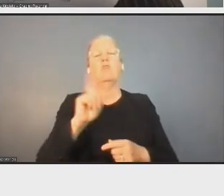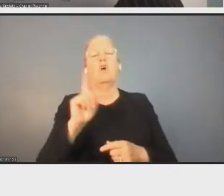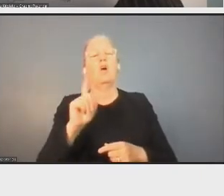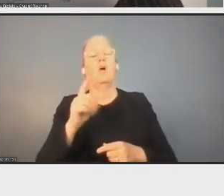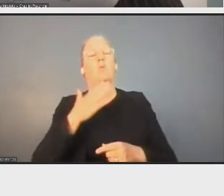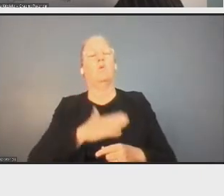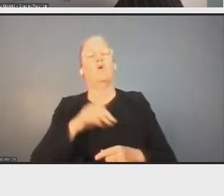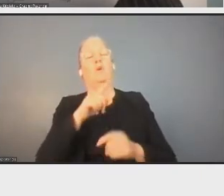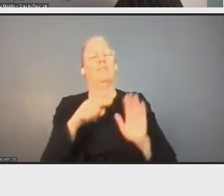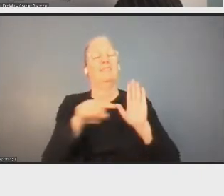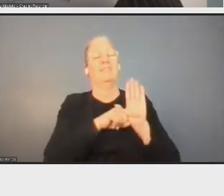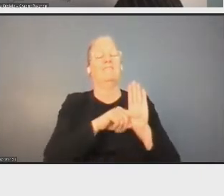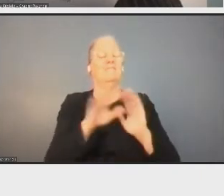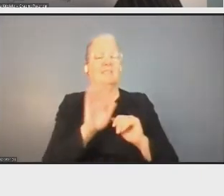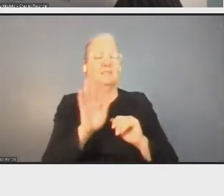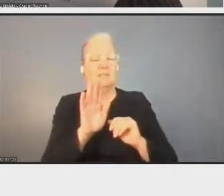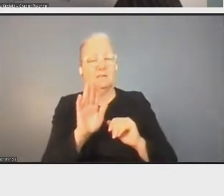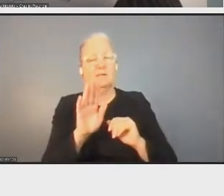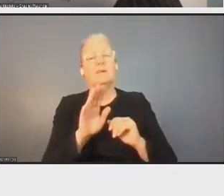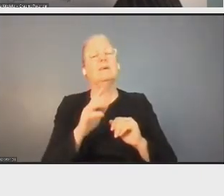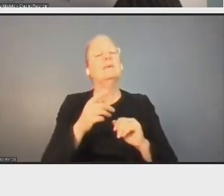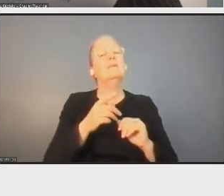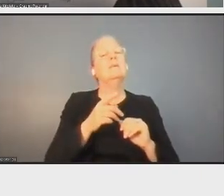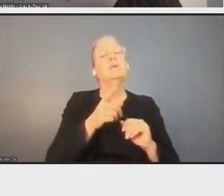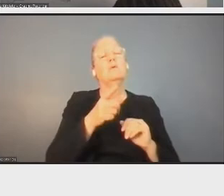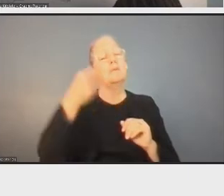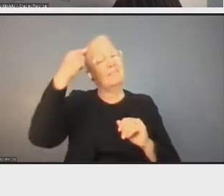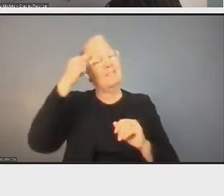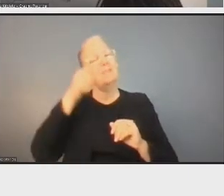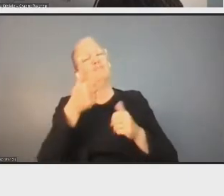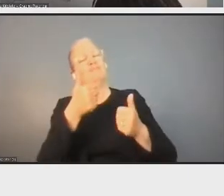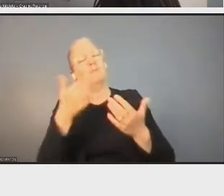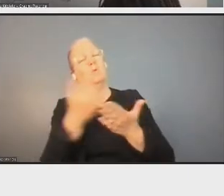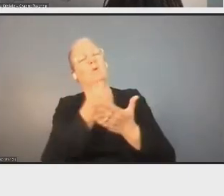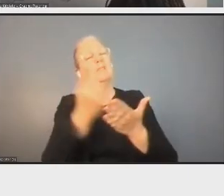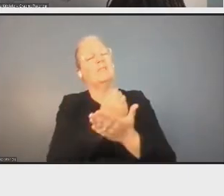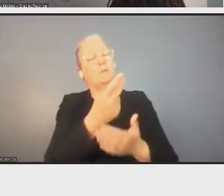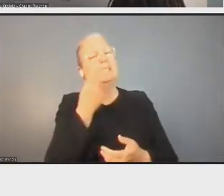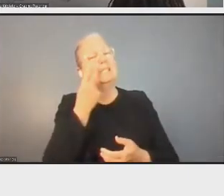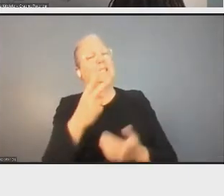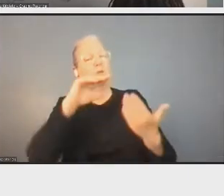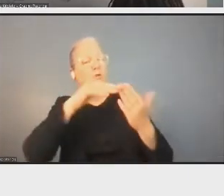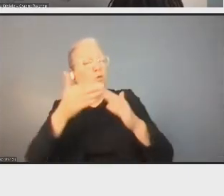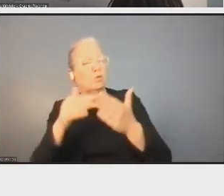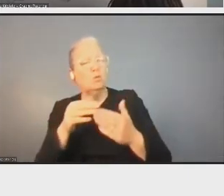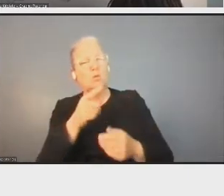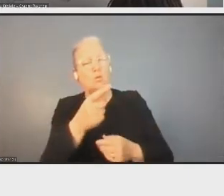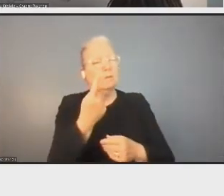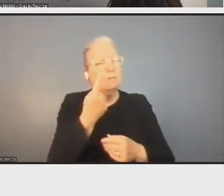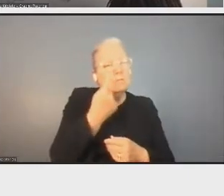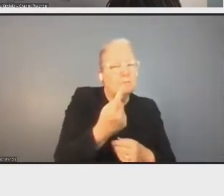hear from you, Ms. Rai, what some of the wins are that you've been able to see on ground. What are some of the things that you have been able